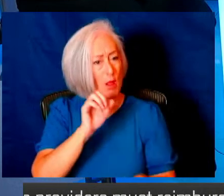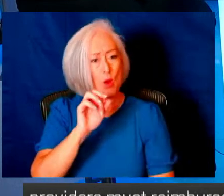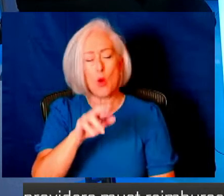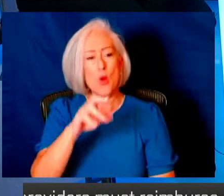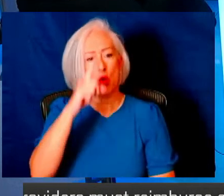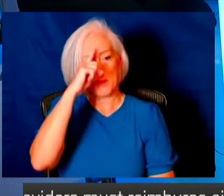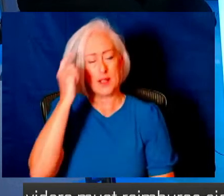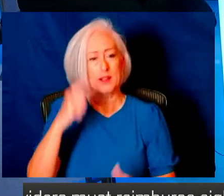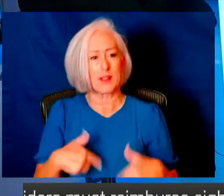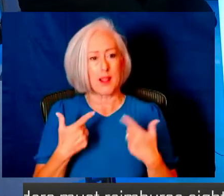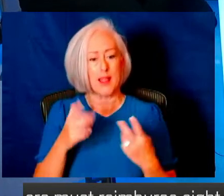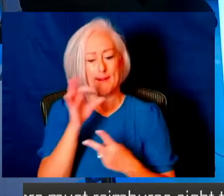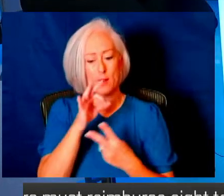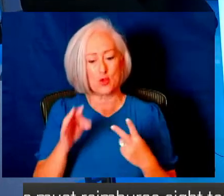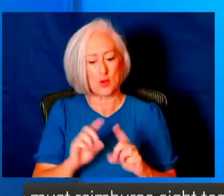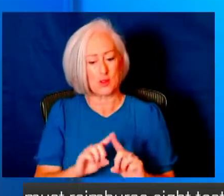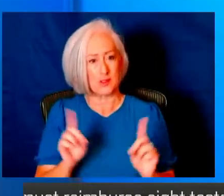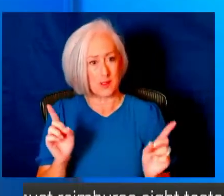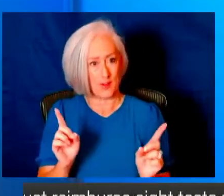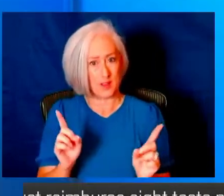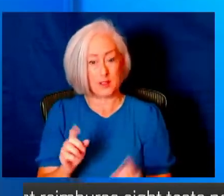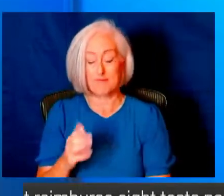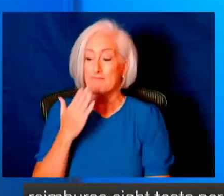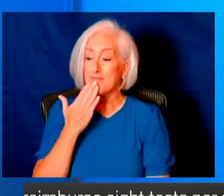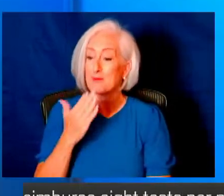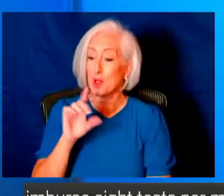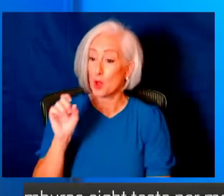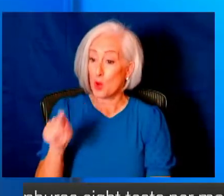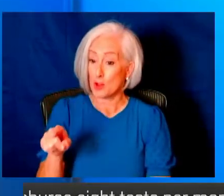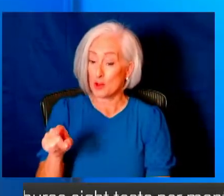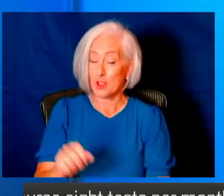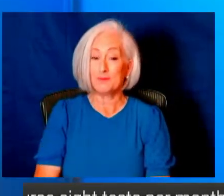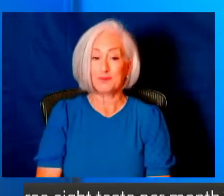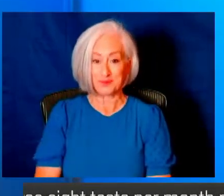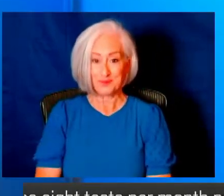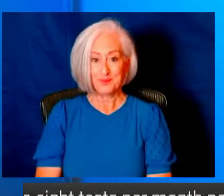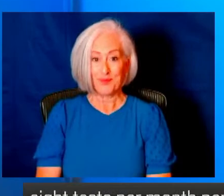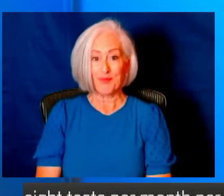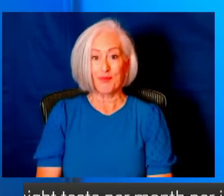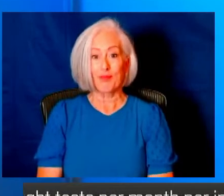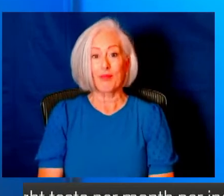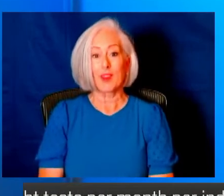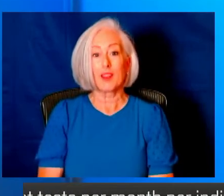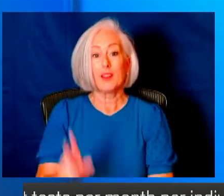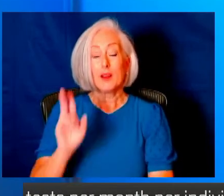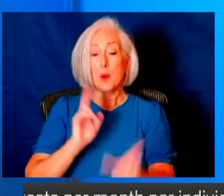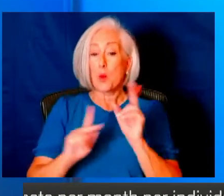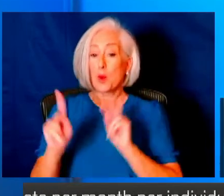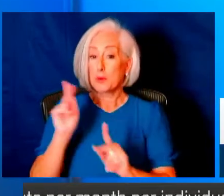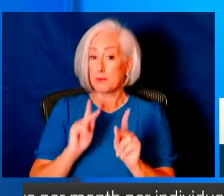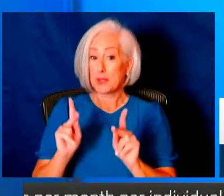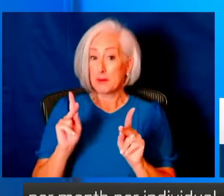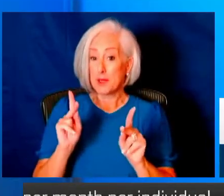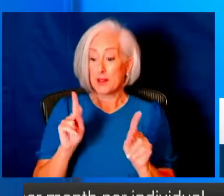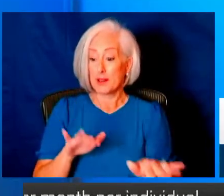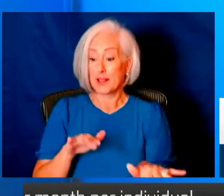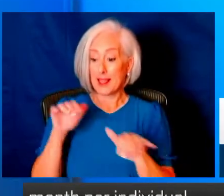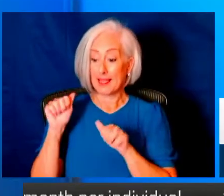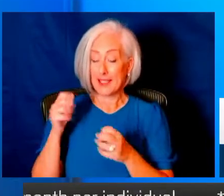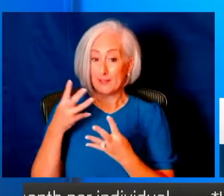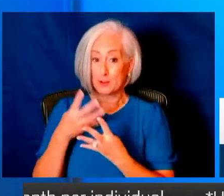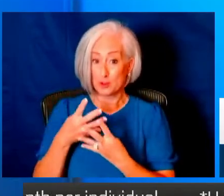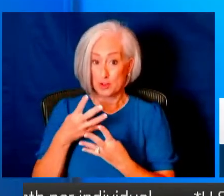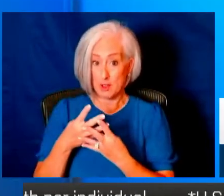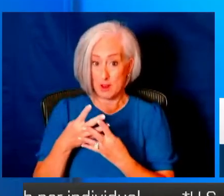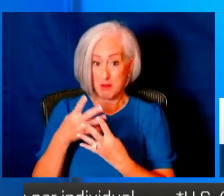choices are different? That's a really good question. So when people leave jail or prison, there